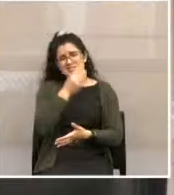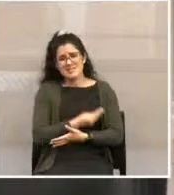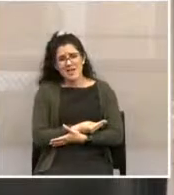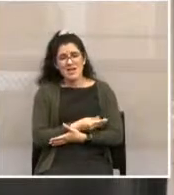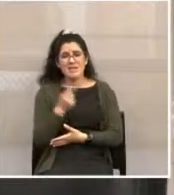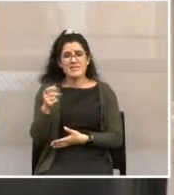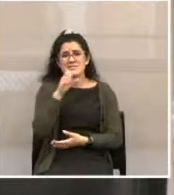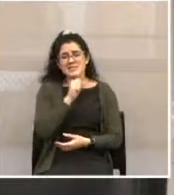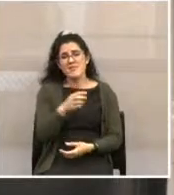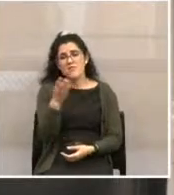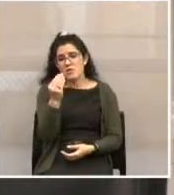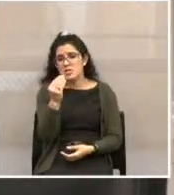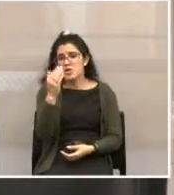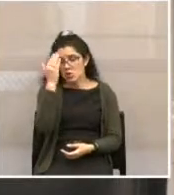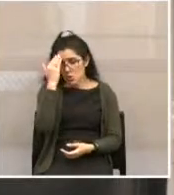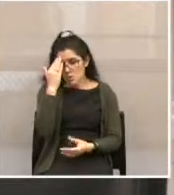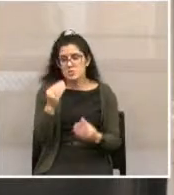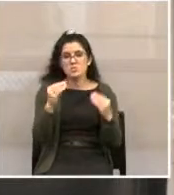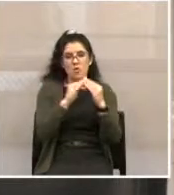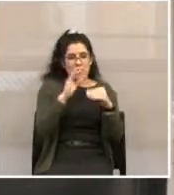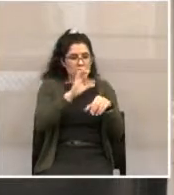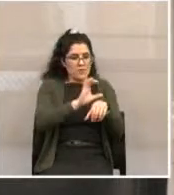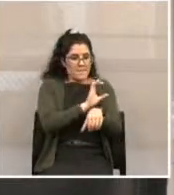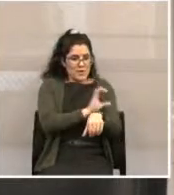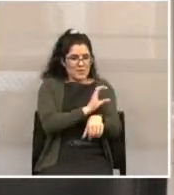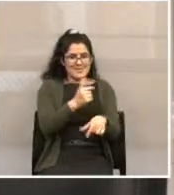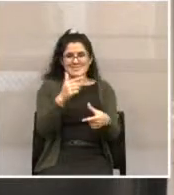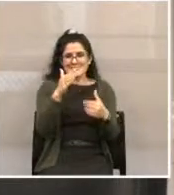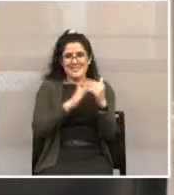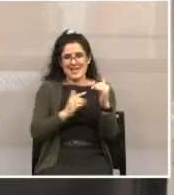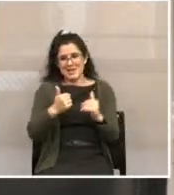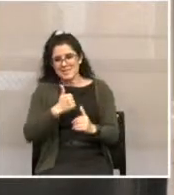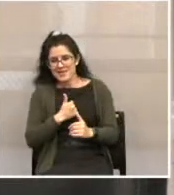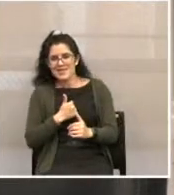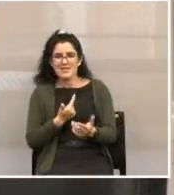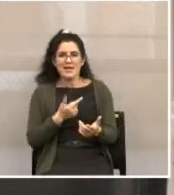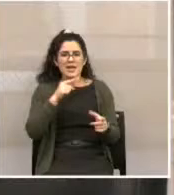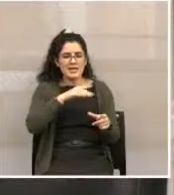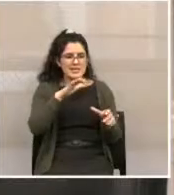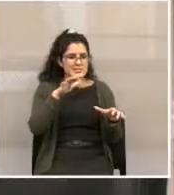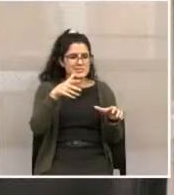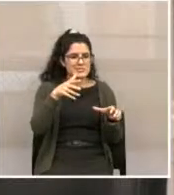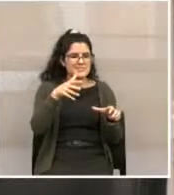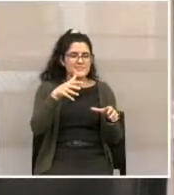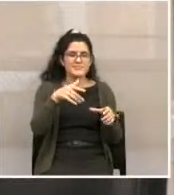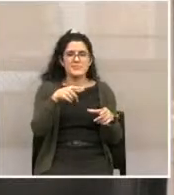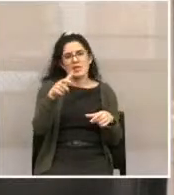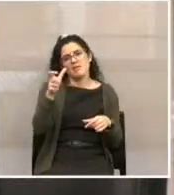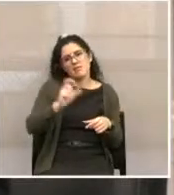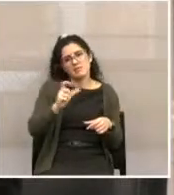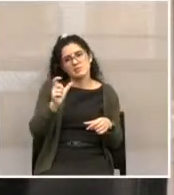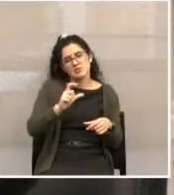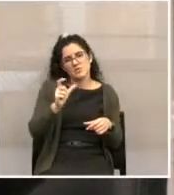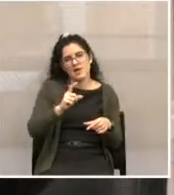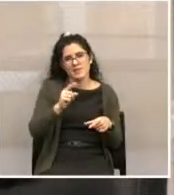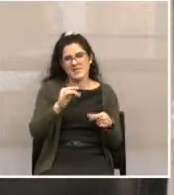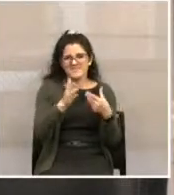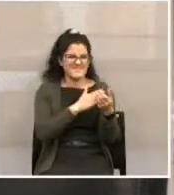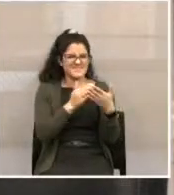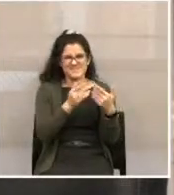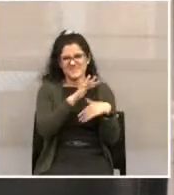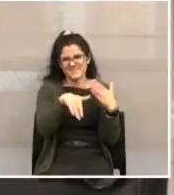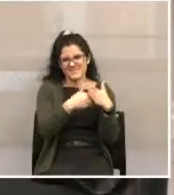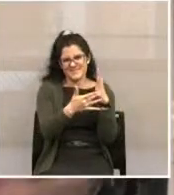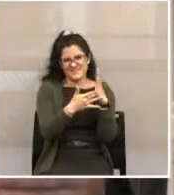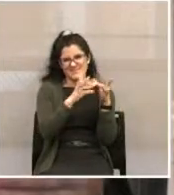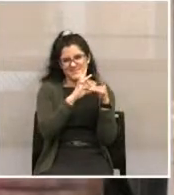who's 14 knows more about computers than I do, and he does Instagram all the time and that kind of stuff. I think you